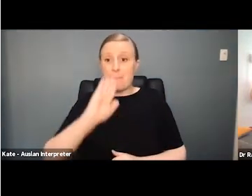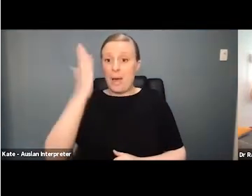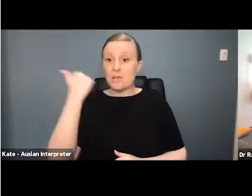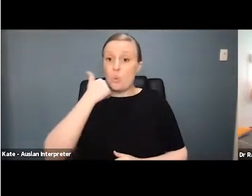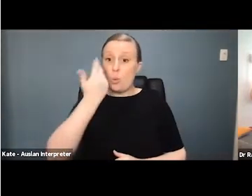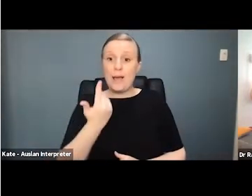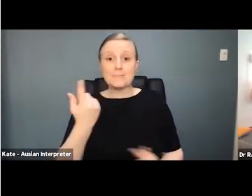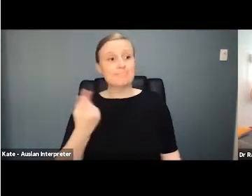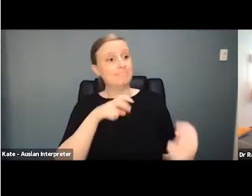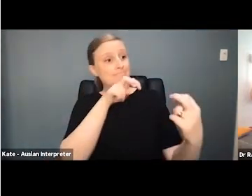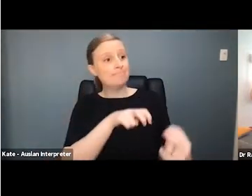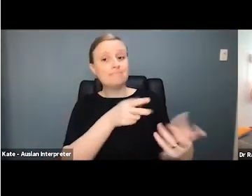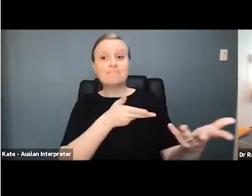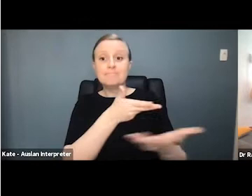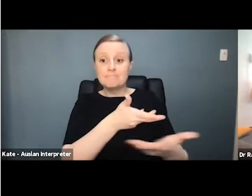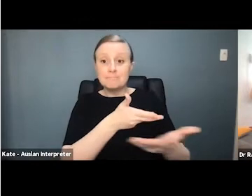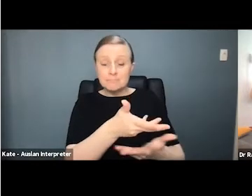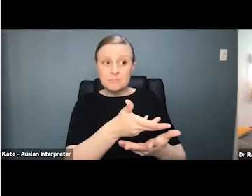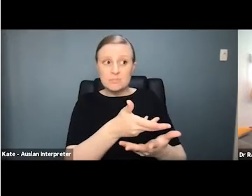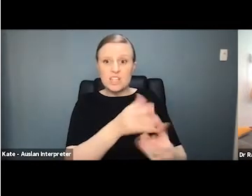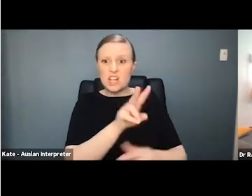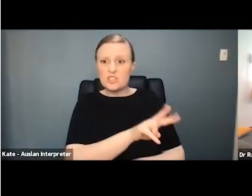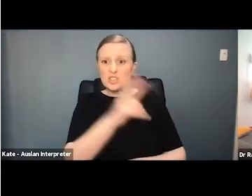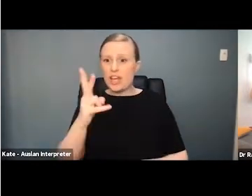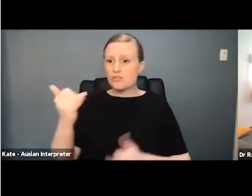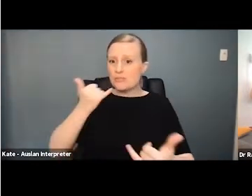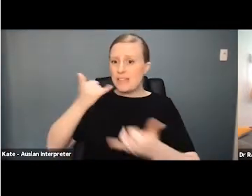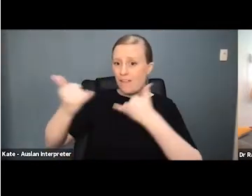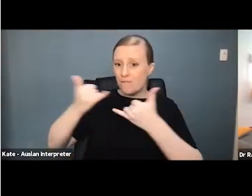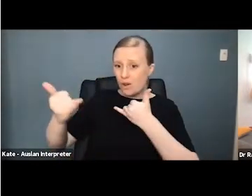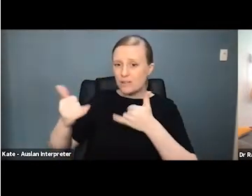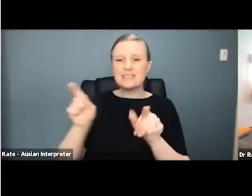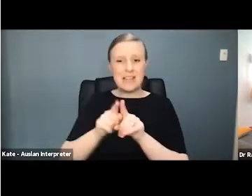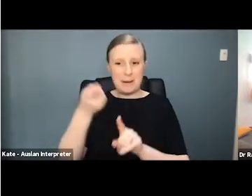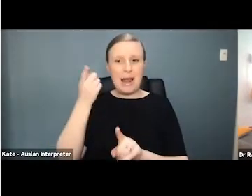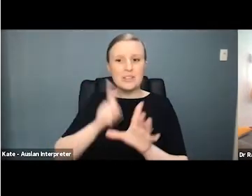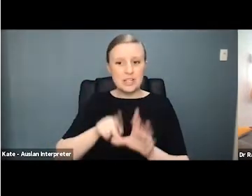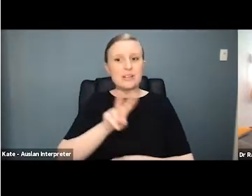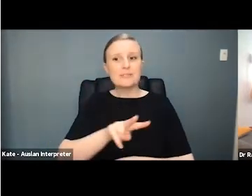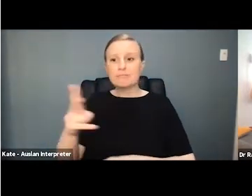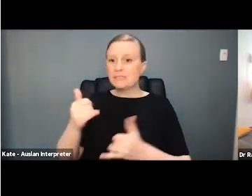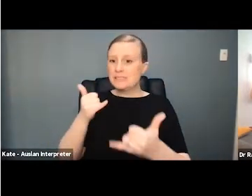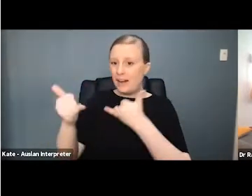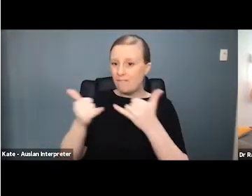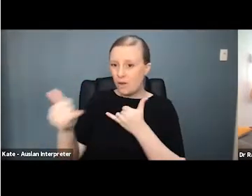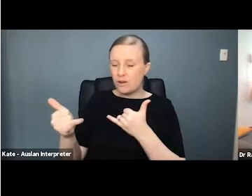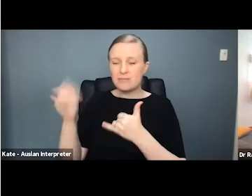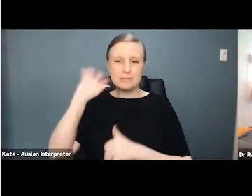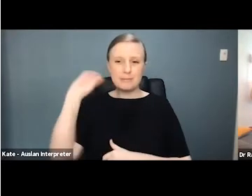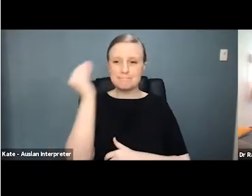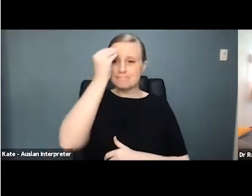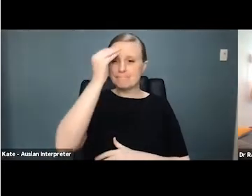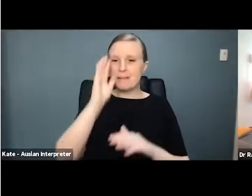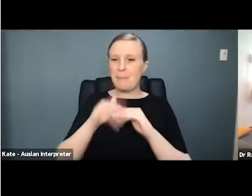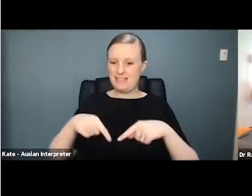but then switched to telephone when COVID started to take off. And we do kind of need to keep those changes in mind as well. And